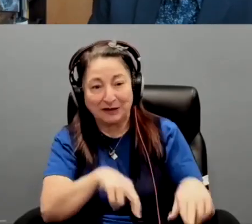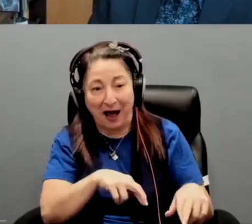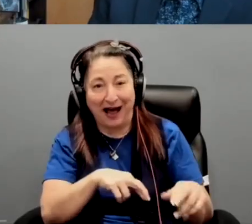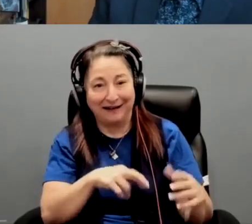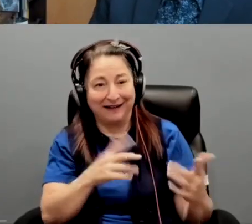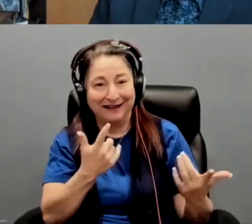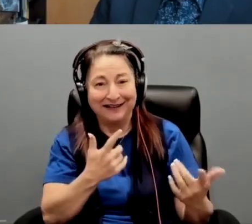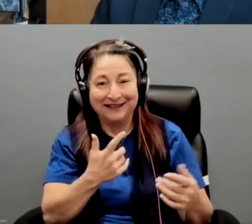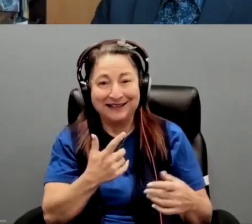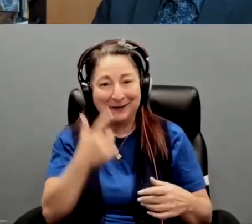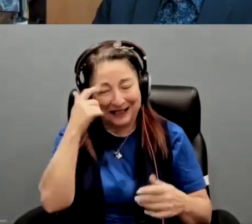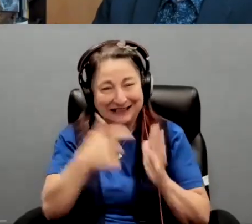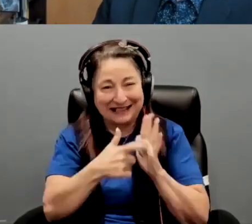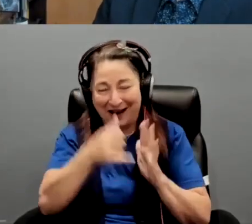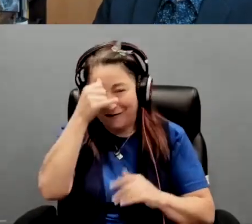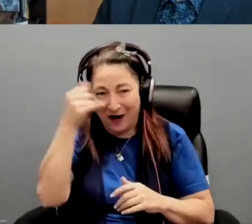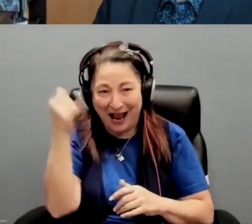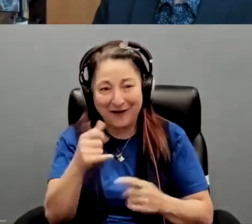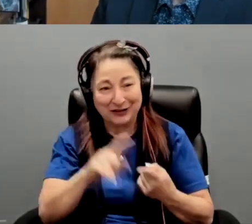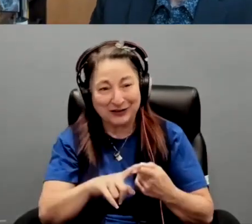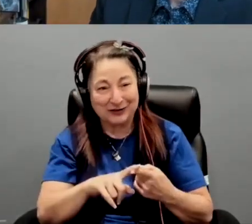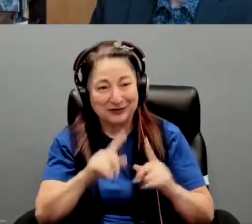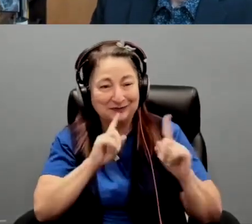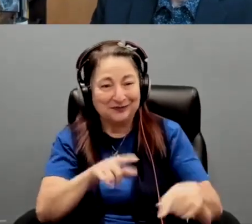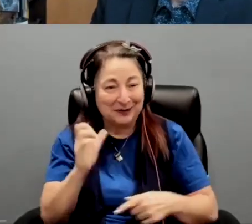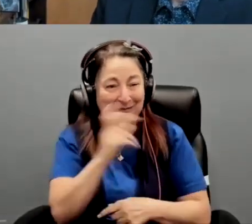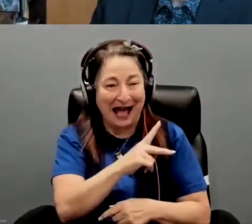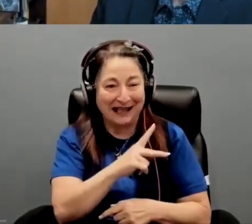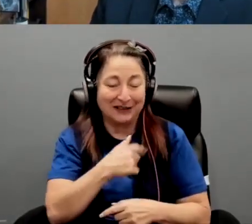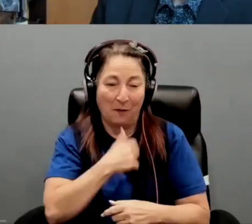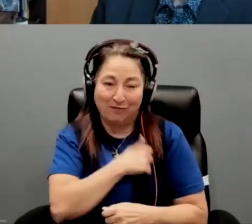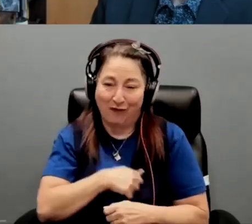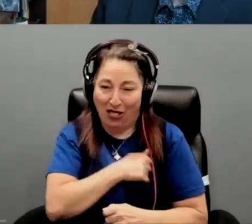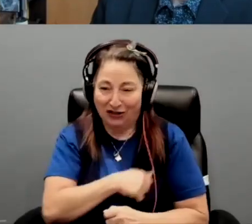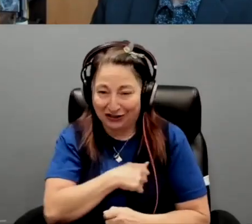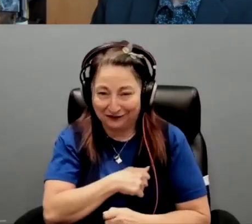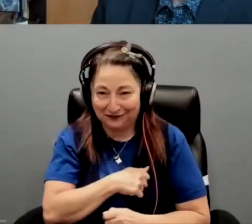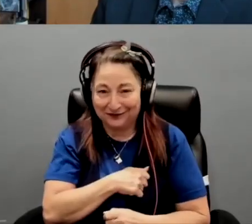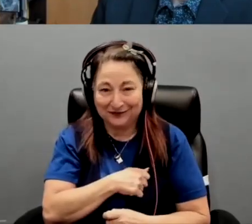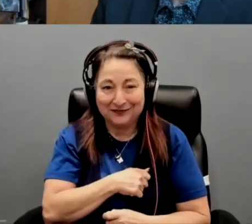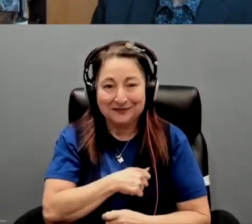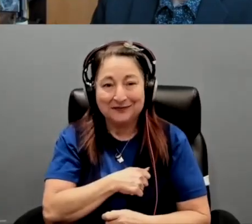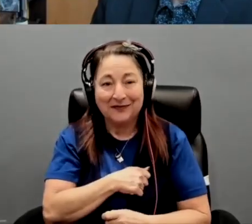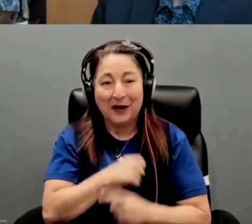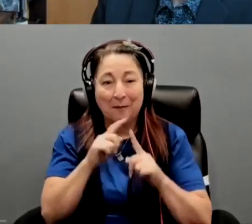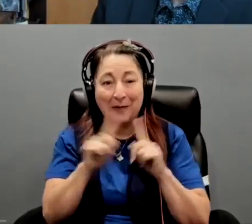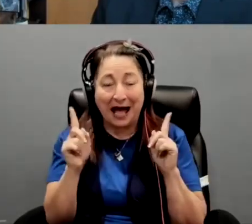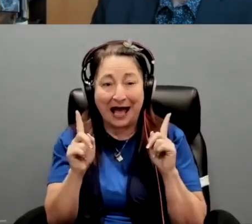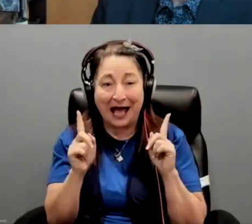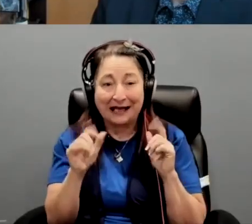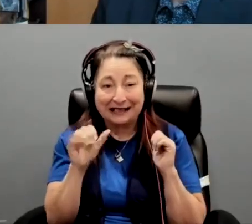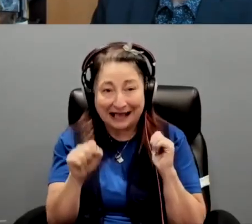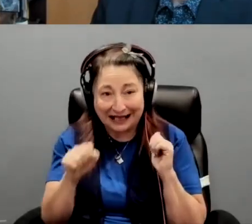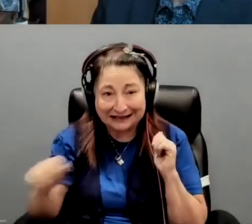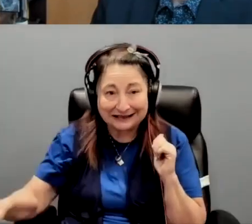I would like take forever to respond. So full apologies there. Um, but yeah,